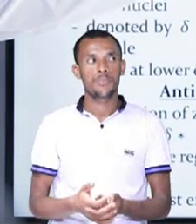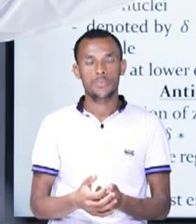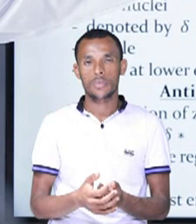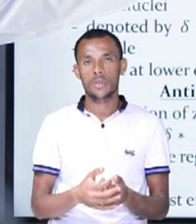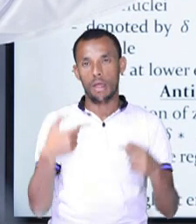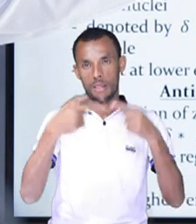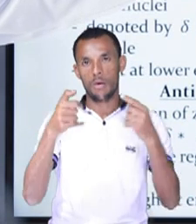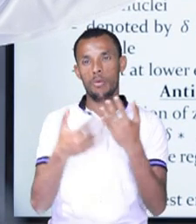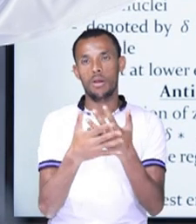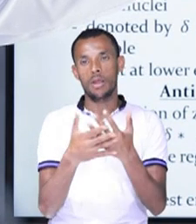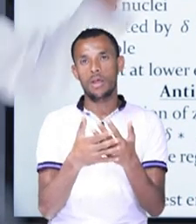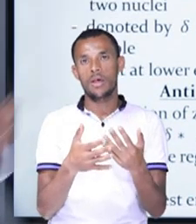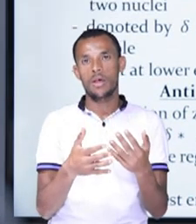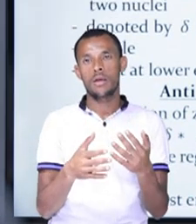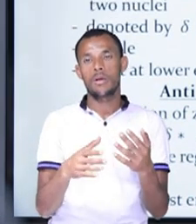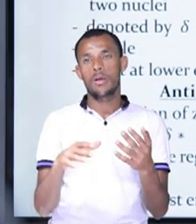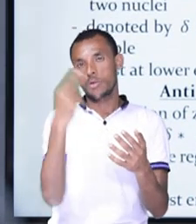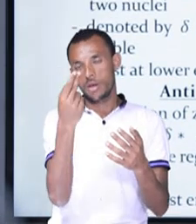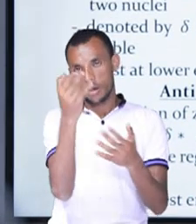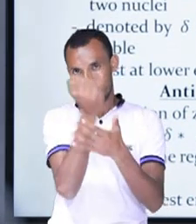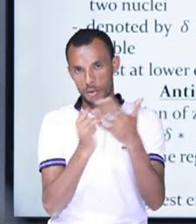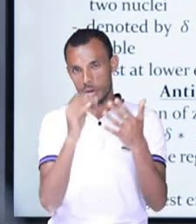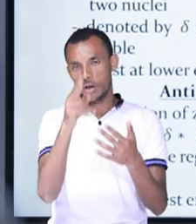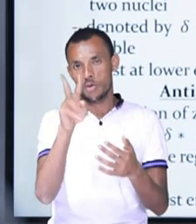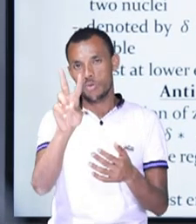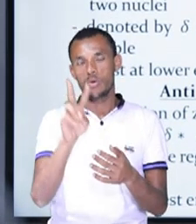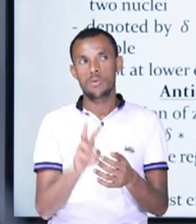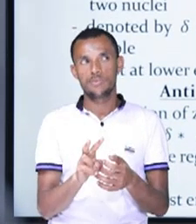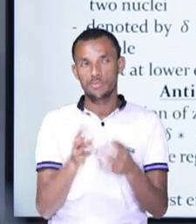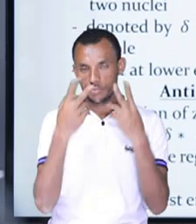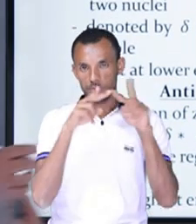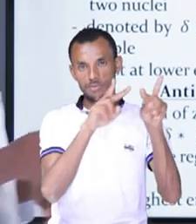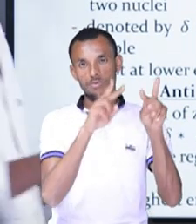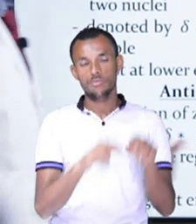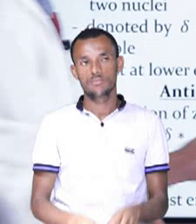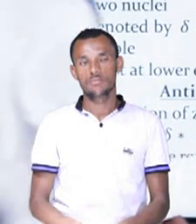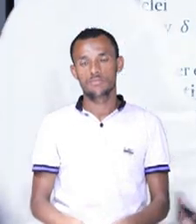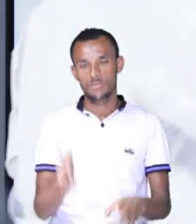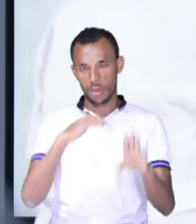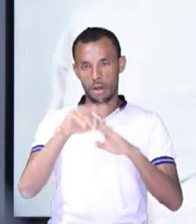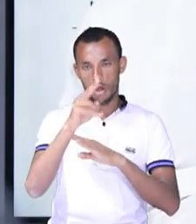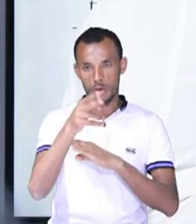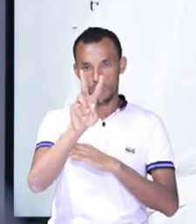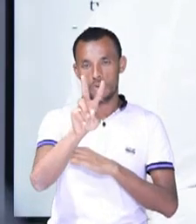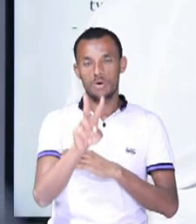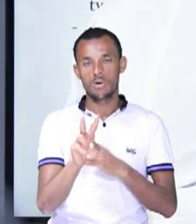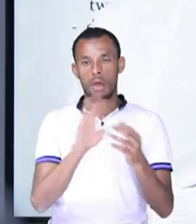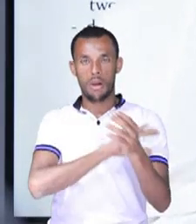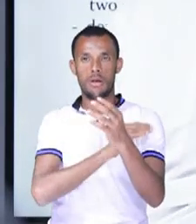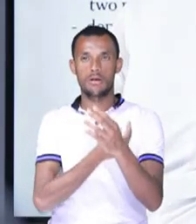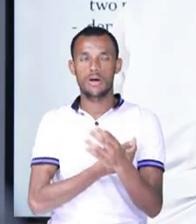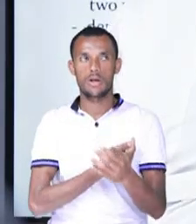anti-bonding by using of a diagram of what? H2, hydrogen molecule. Look, hydrogen molecule. In H2, this is